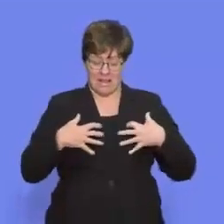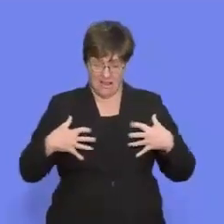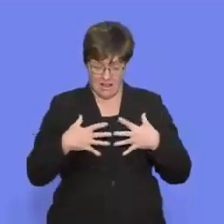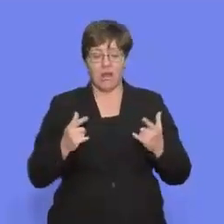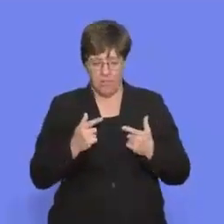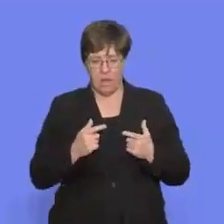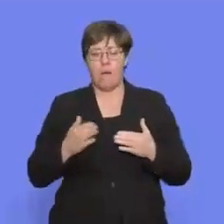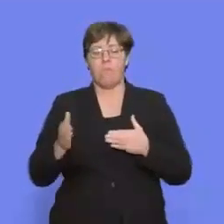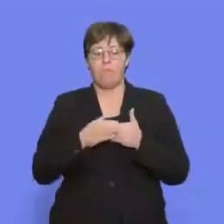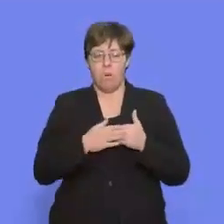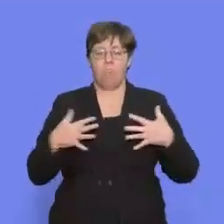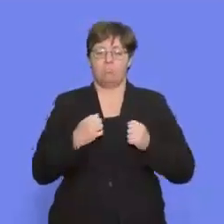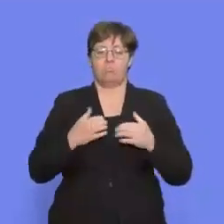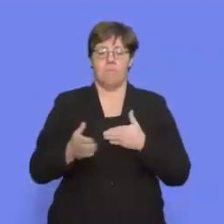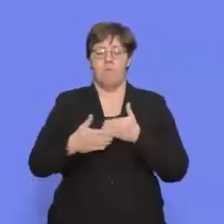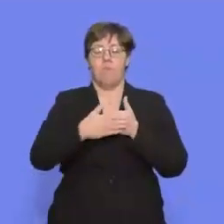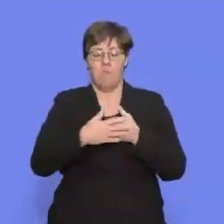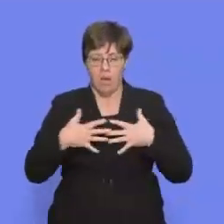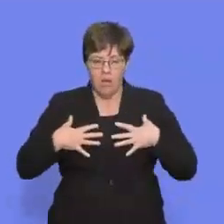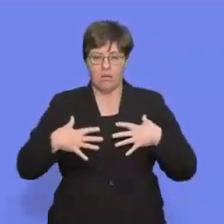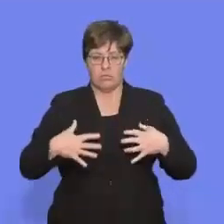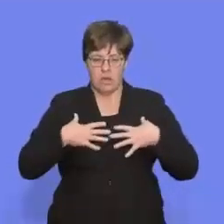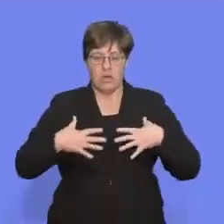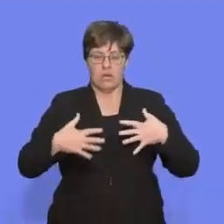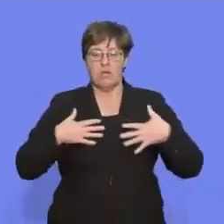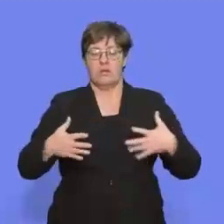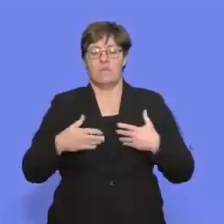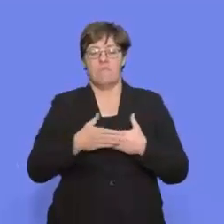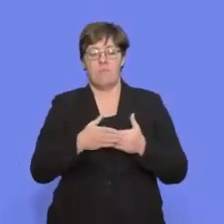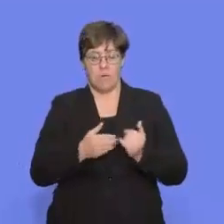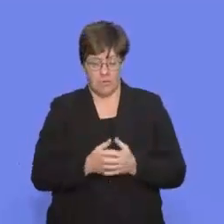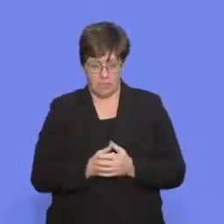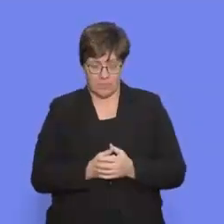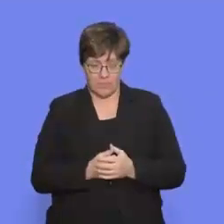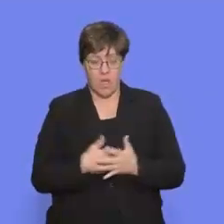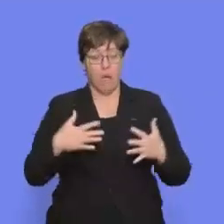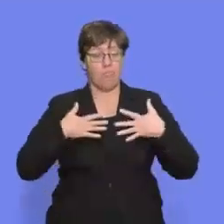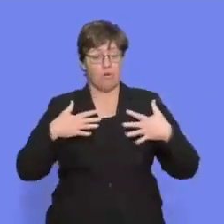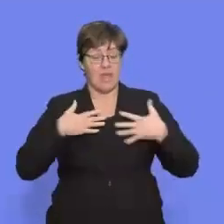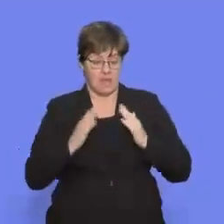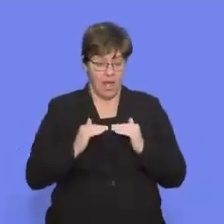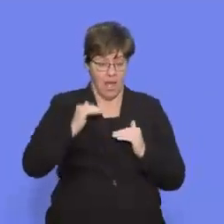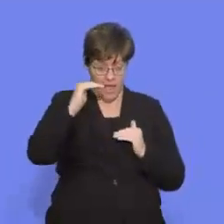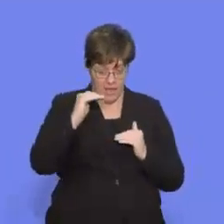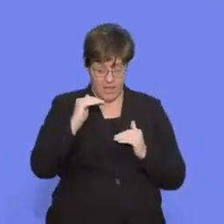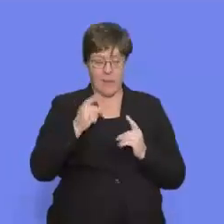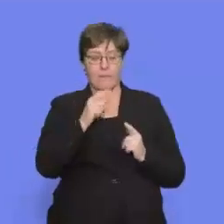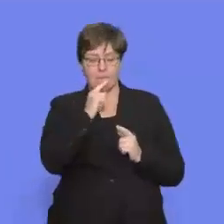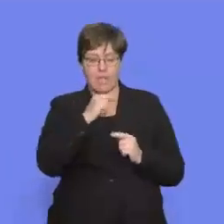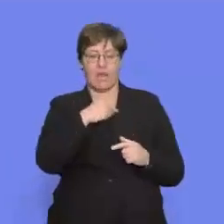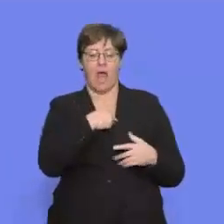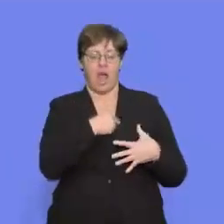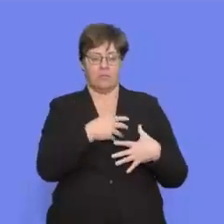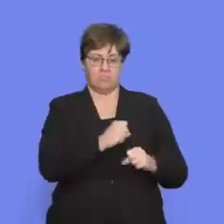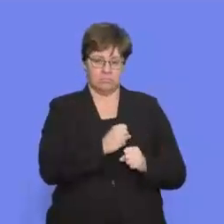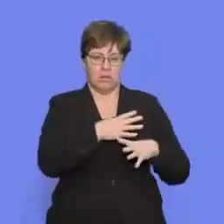the breathing. Once breathing increases, then the heart muscles will also increase the heart